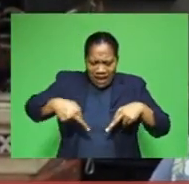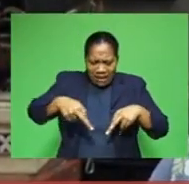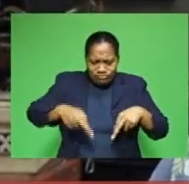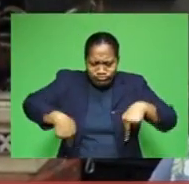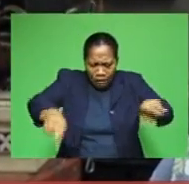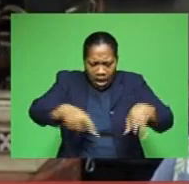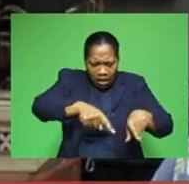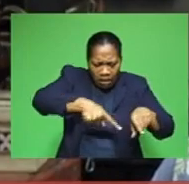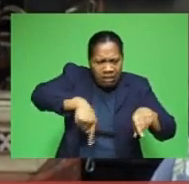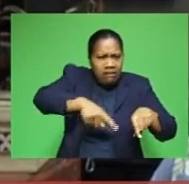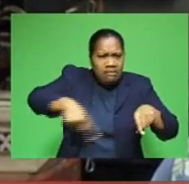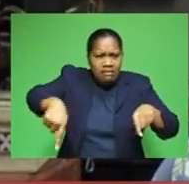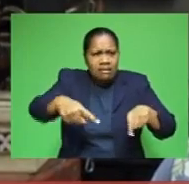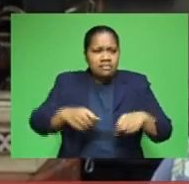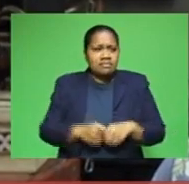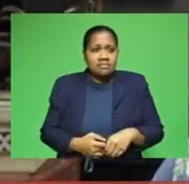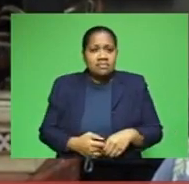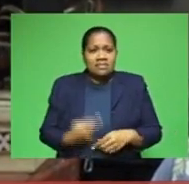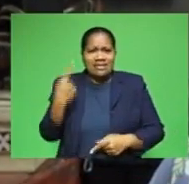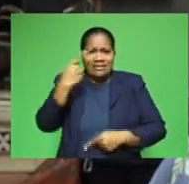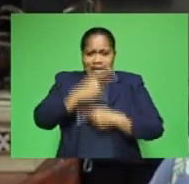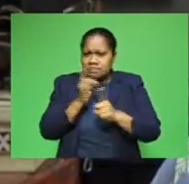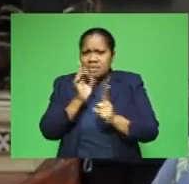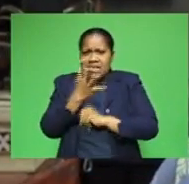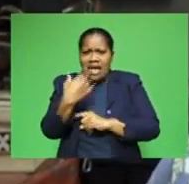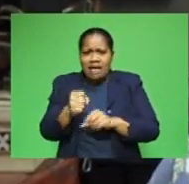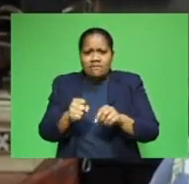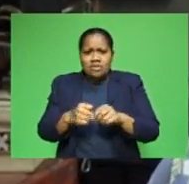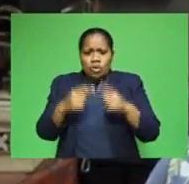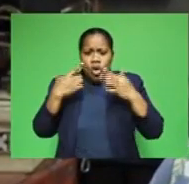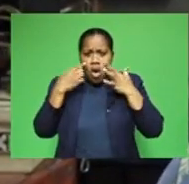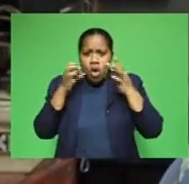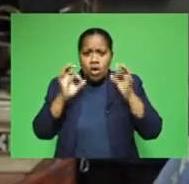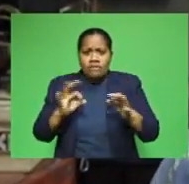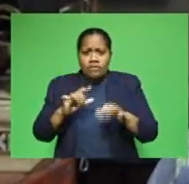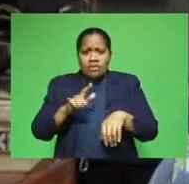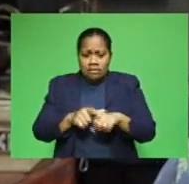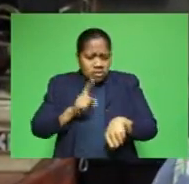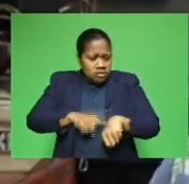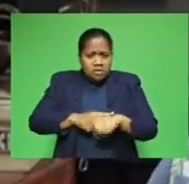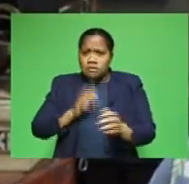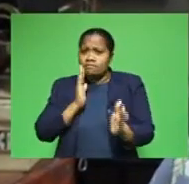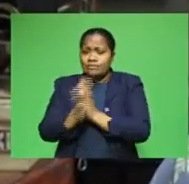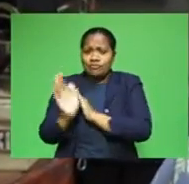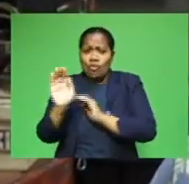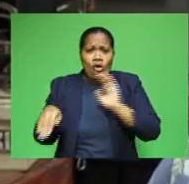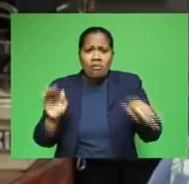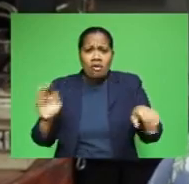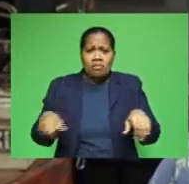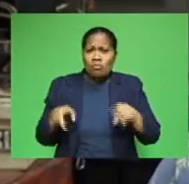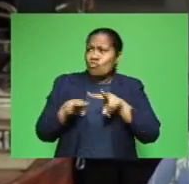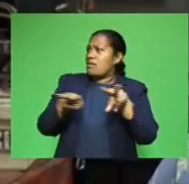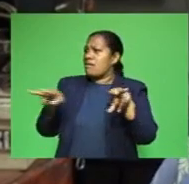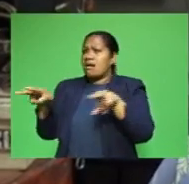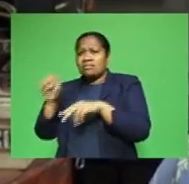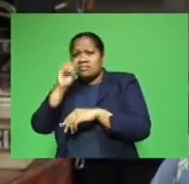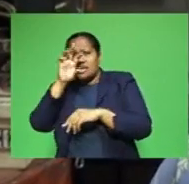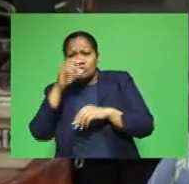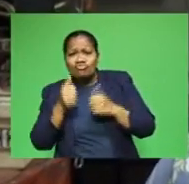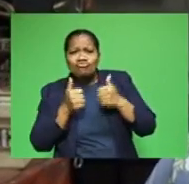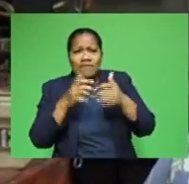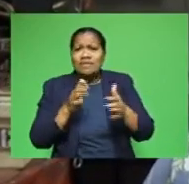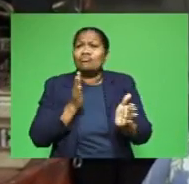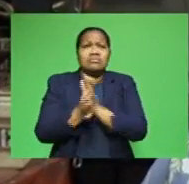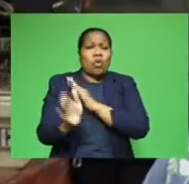you know, rushing in the night, especially at the curfew, when it's about to reach curfew and you're trying to get home and then you have to maneuver yourself everywhere with a taxi driver trying to find a way out to get